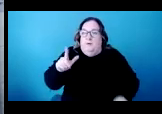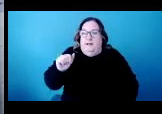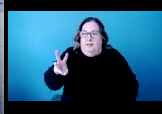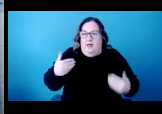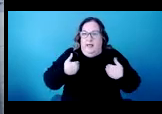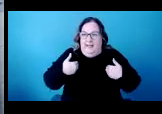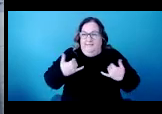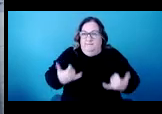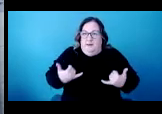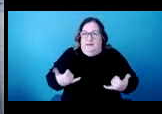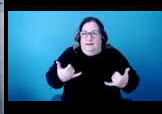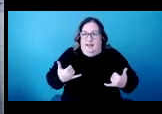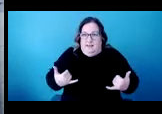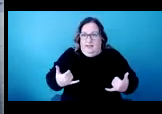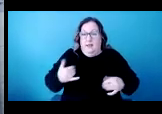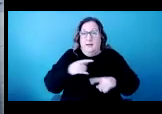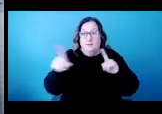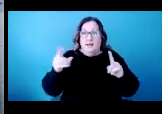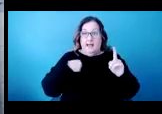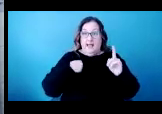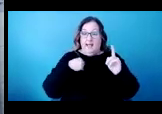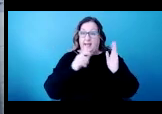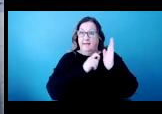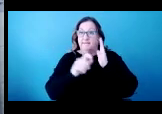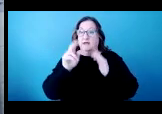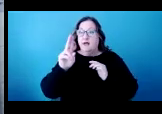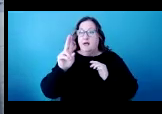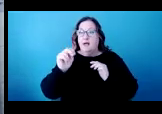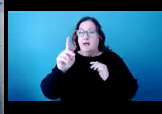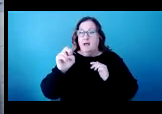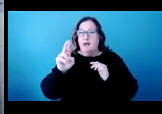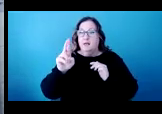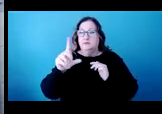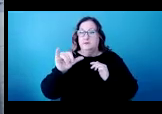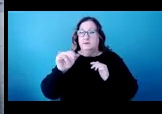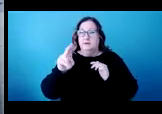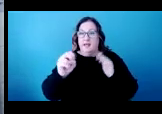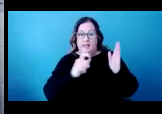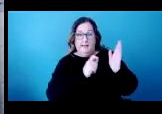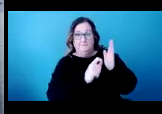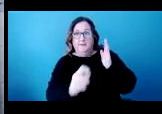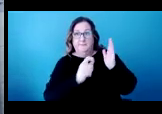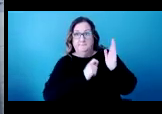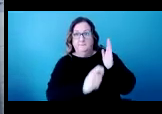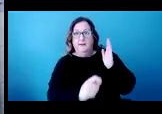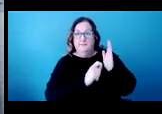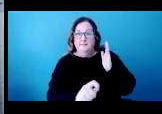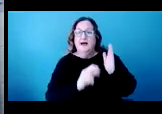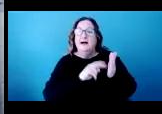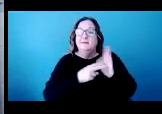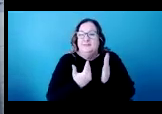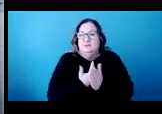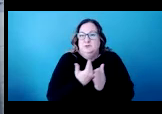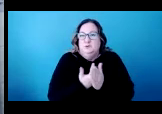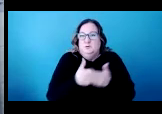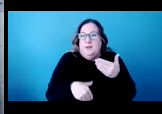law, and anything that has that strike through crossed out is what the bill would be deleting from the law if it gets passed.